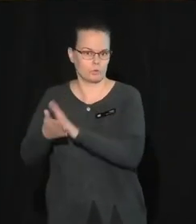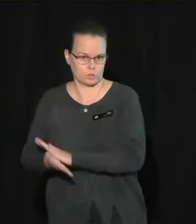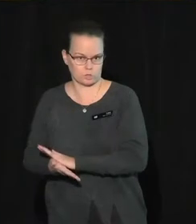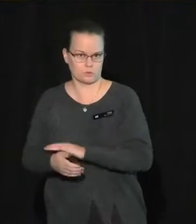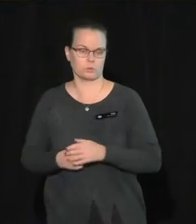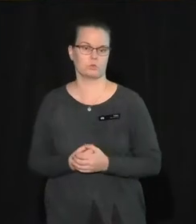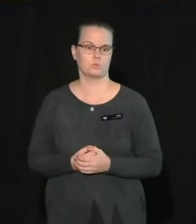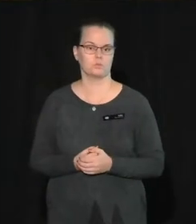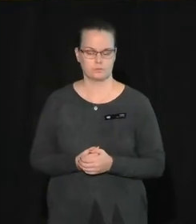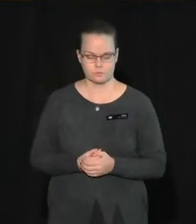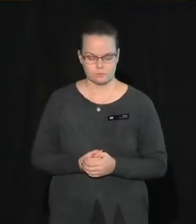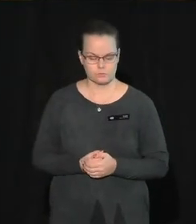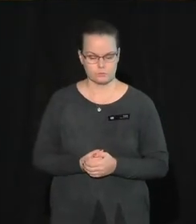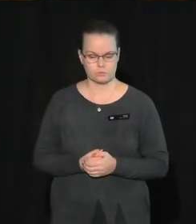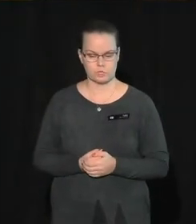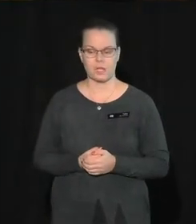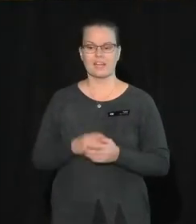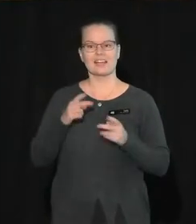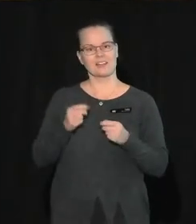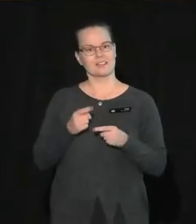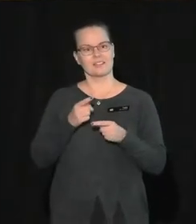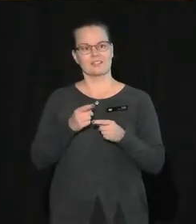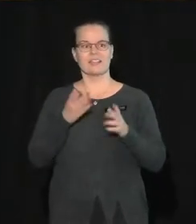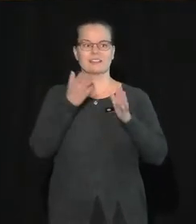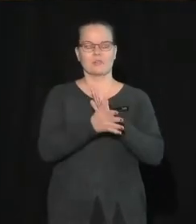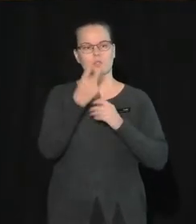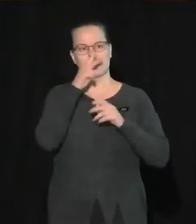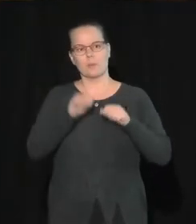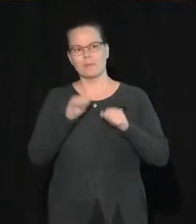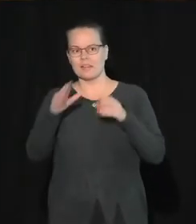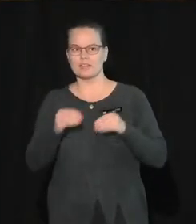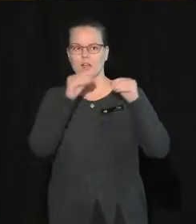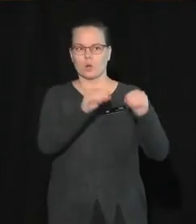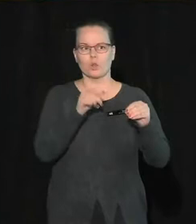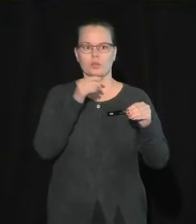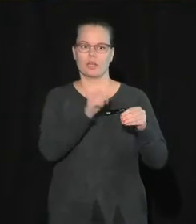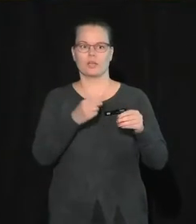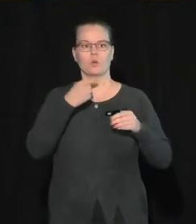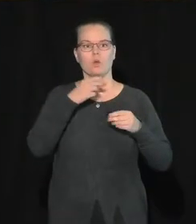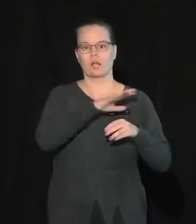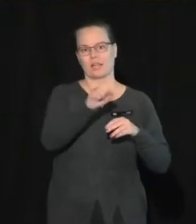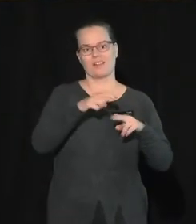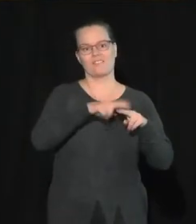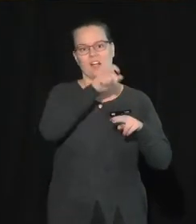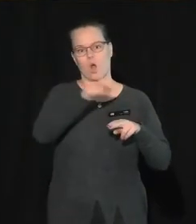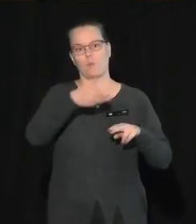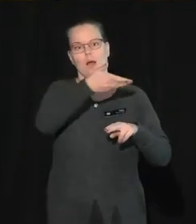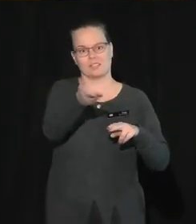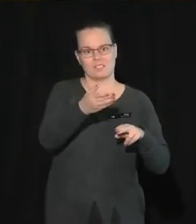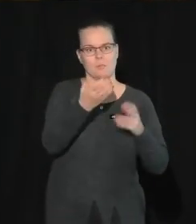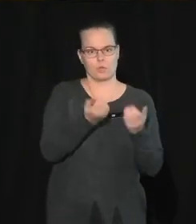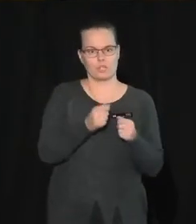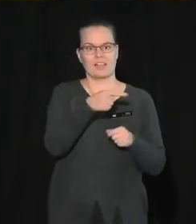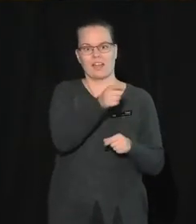accessibility obligations on public authorities by buying accessible. We also saw a very